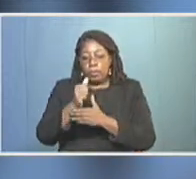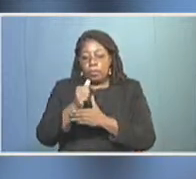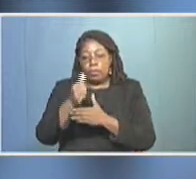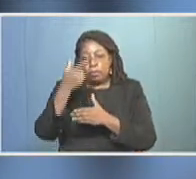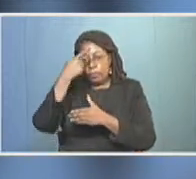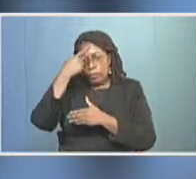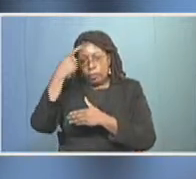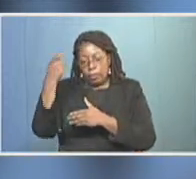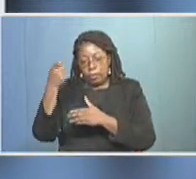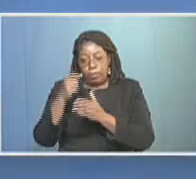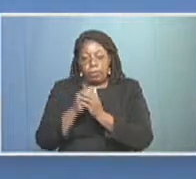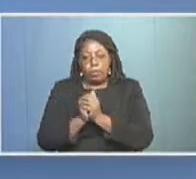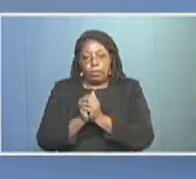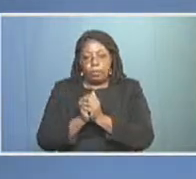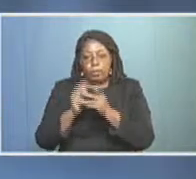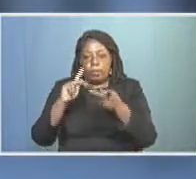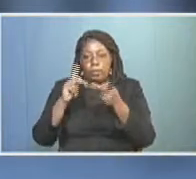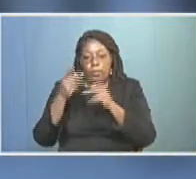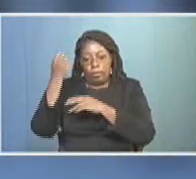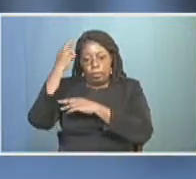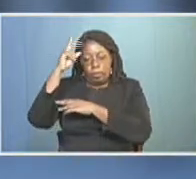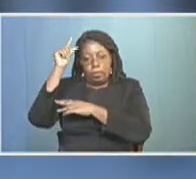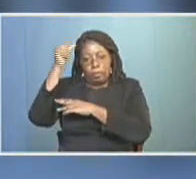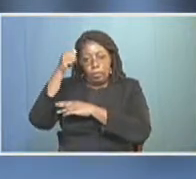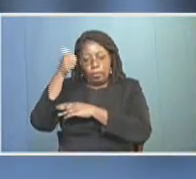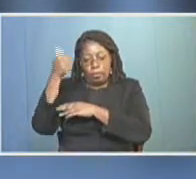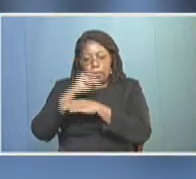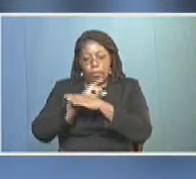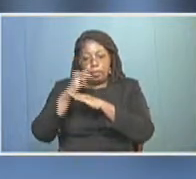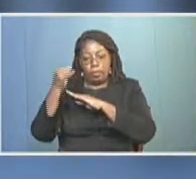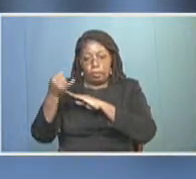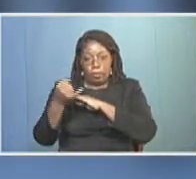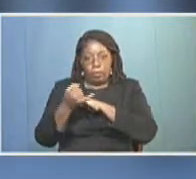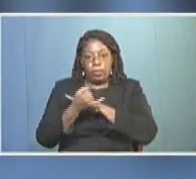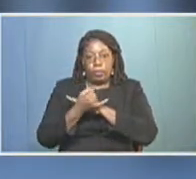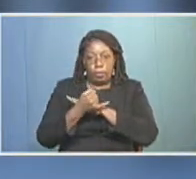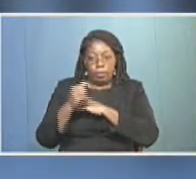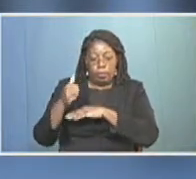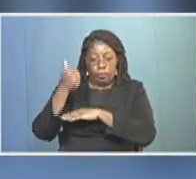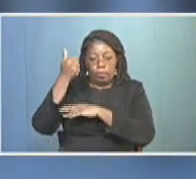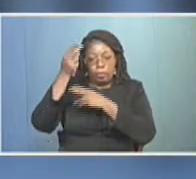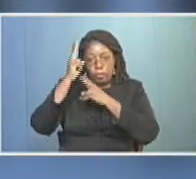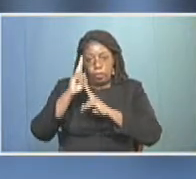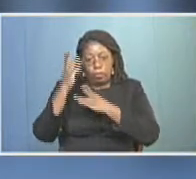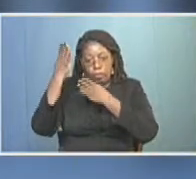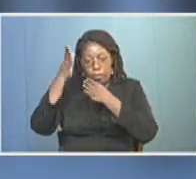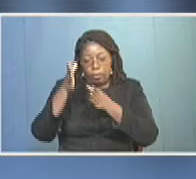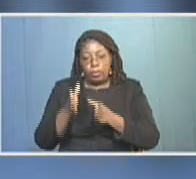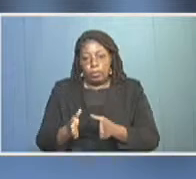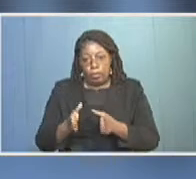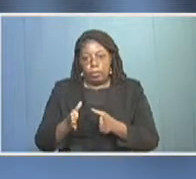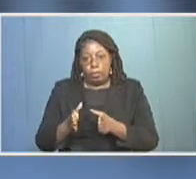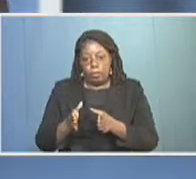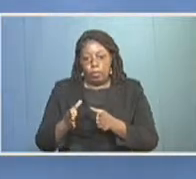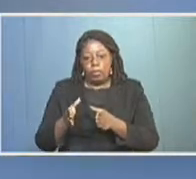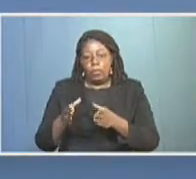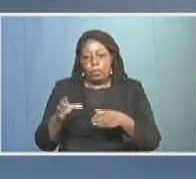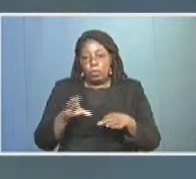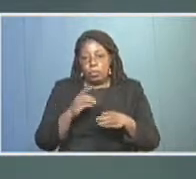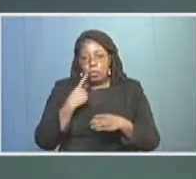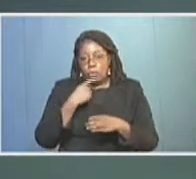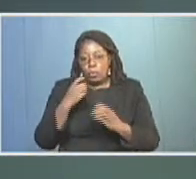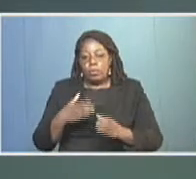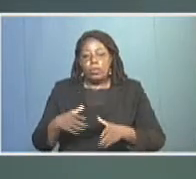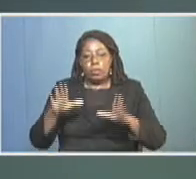Exuma's clergy partnered with senior government and other island officials to honour the Bahamians who paid the ultimate